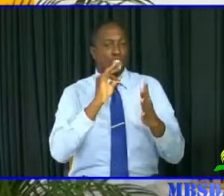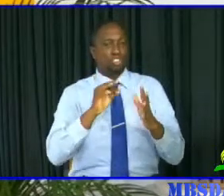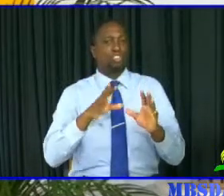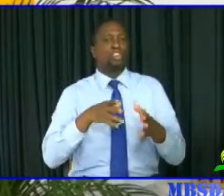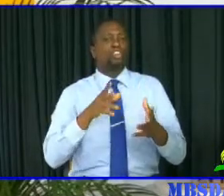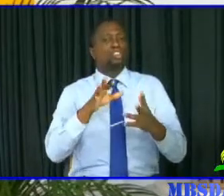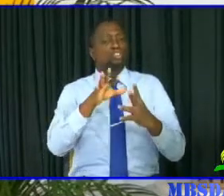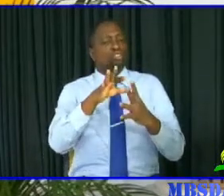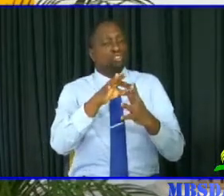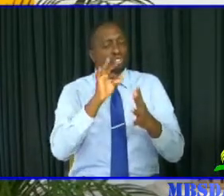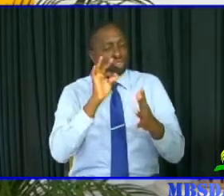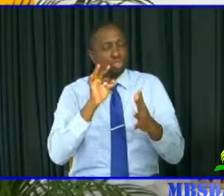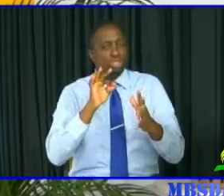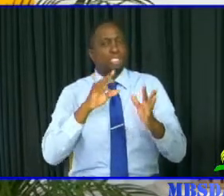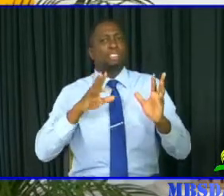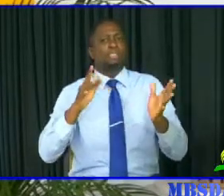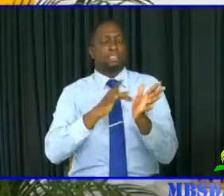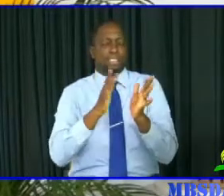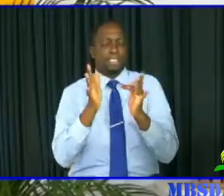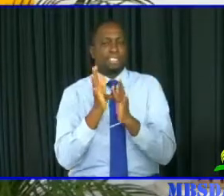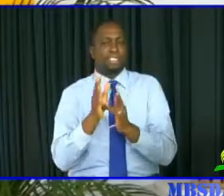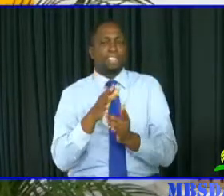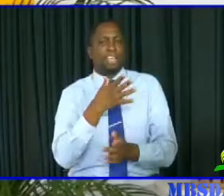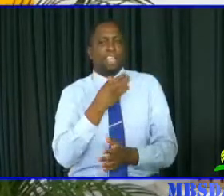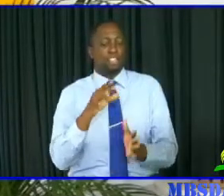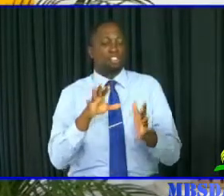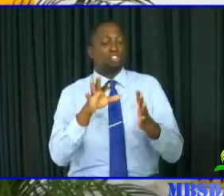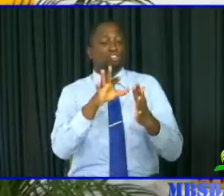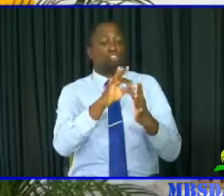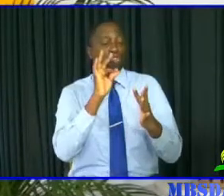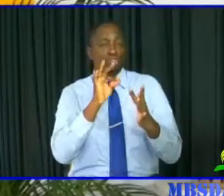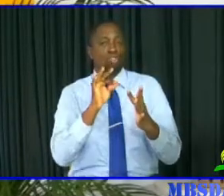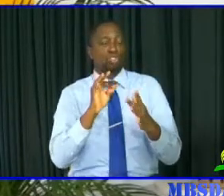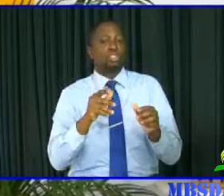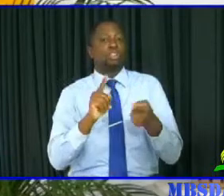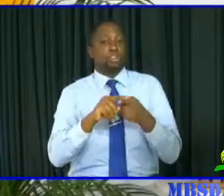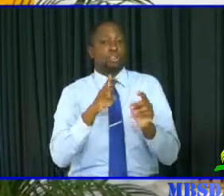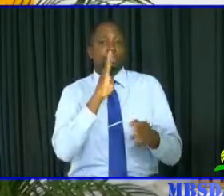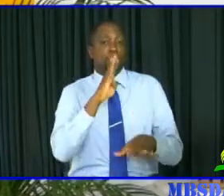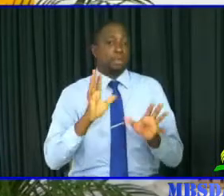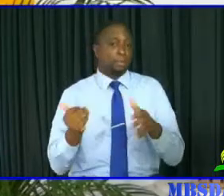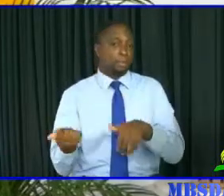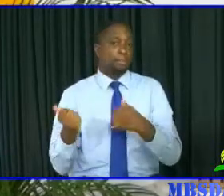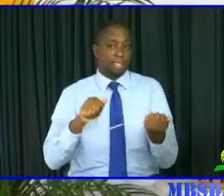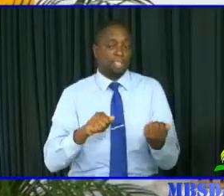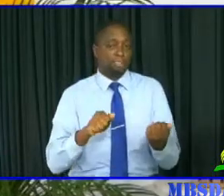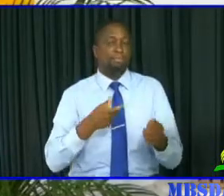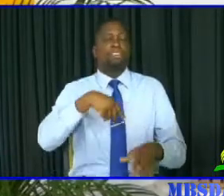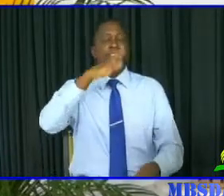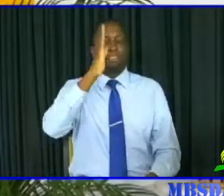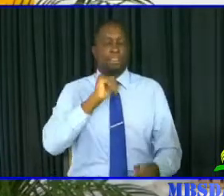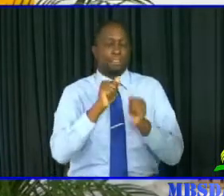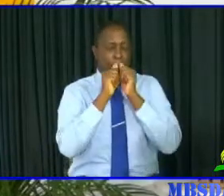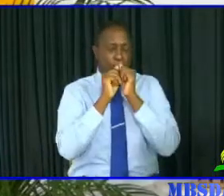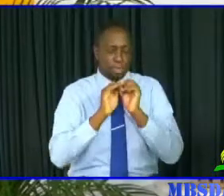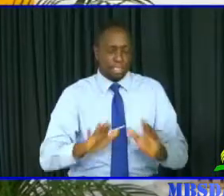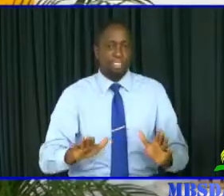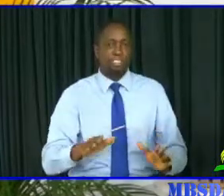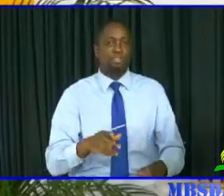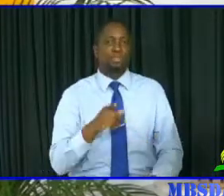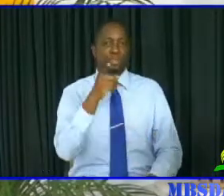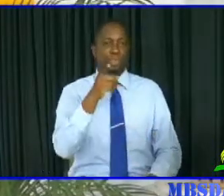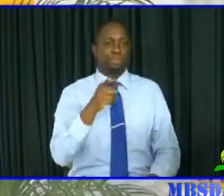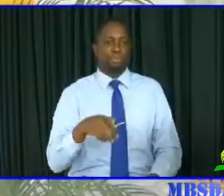life. Choose Jesus, and choose to be baptized. God bless you.